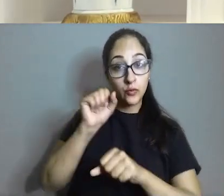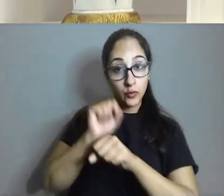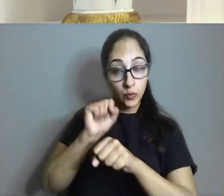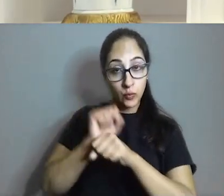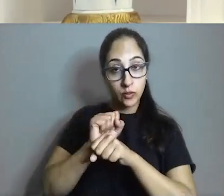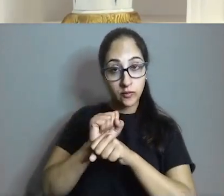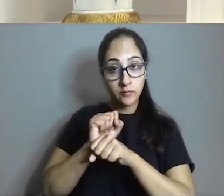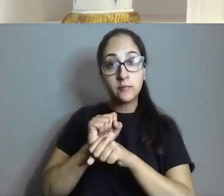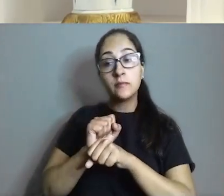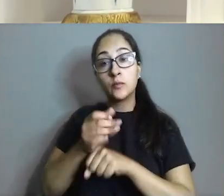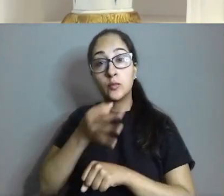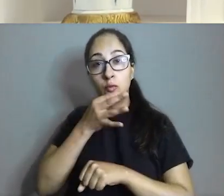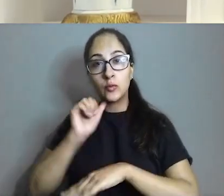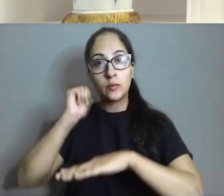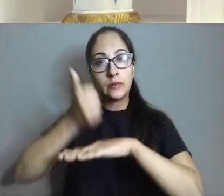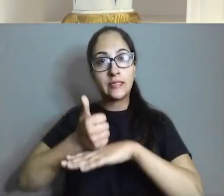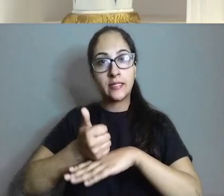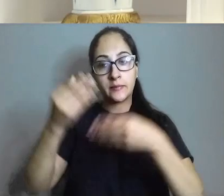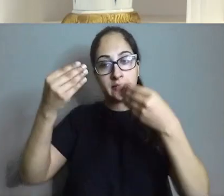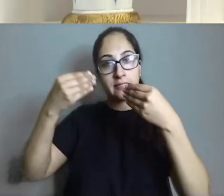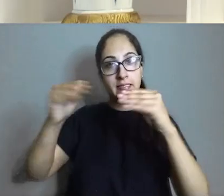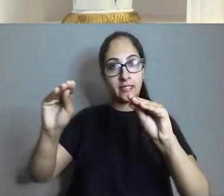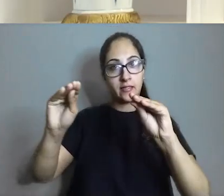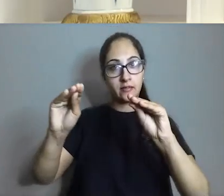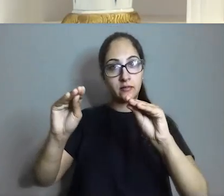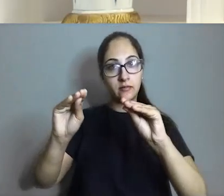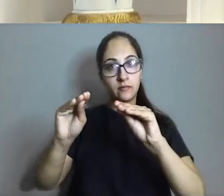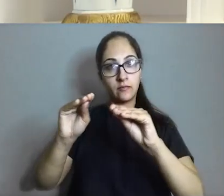piloting a Salesforce training module for the Jamaat.